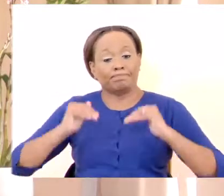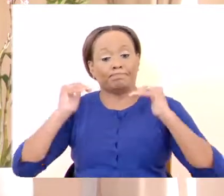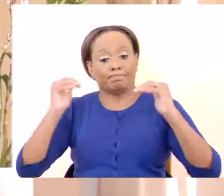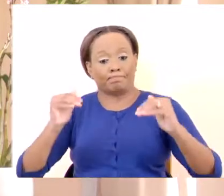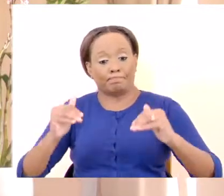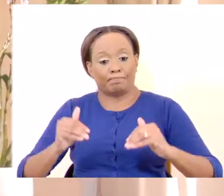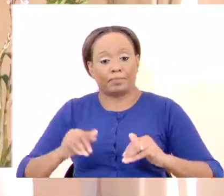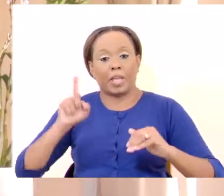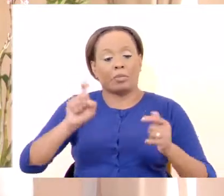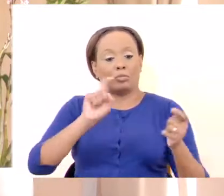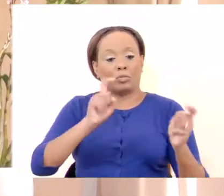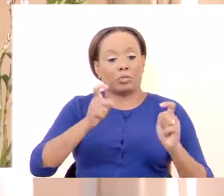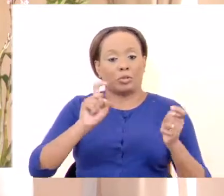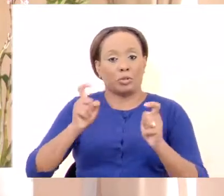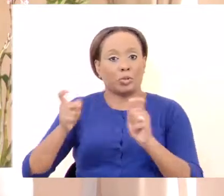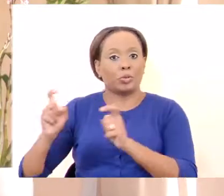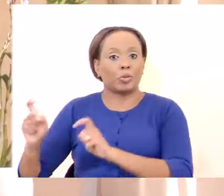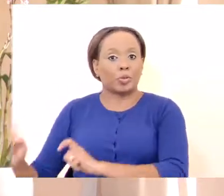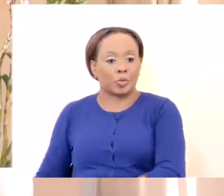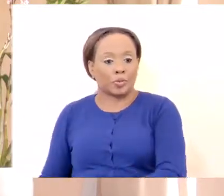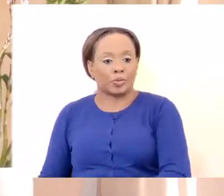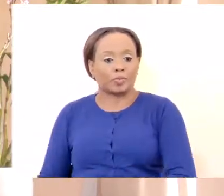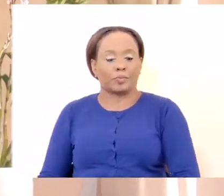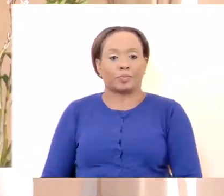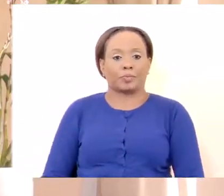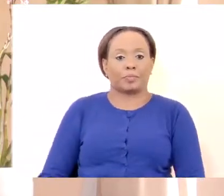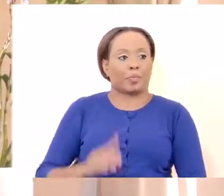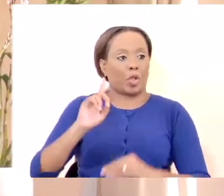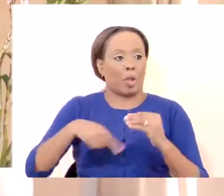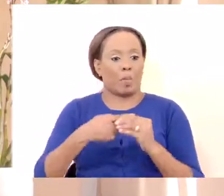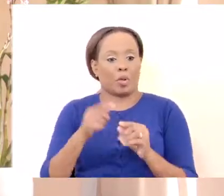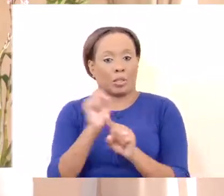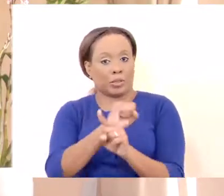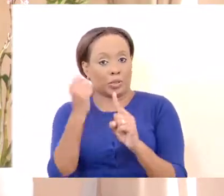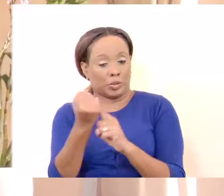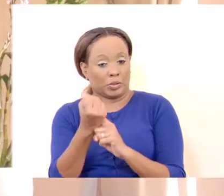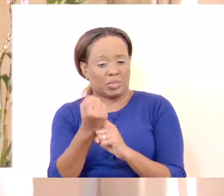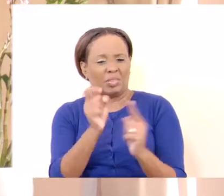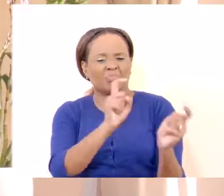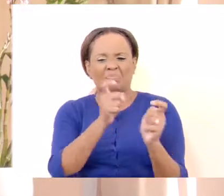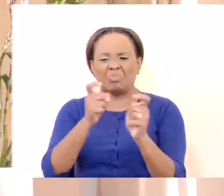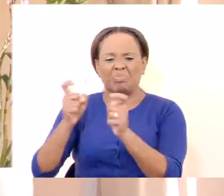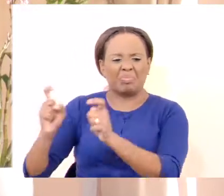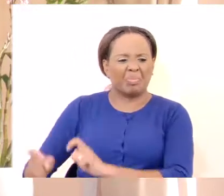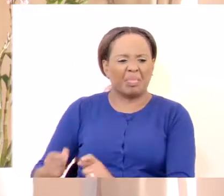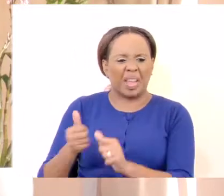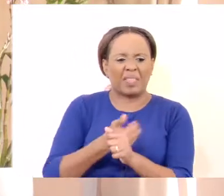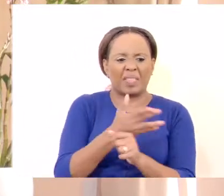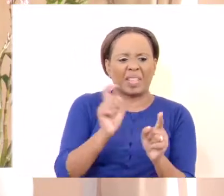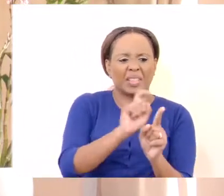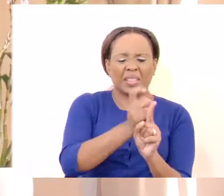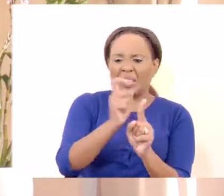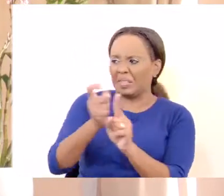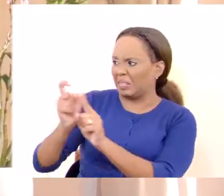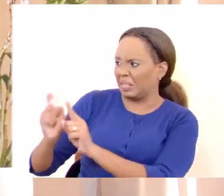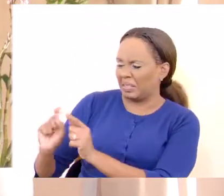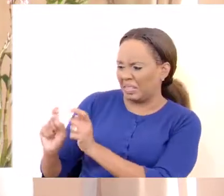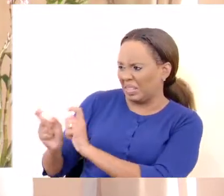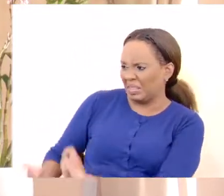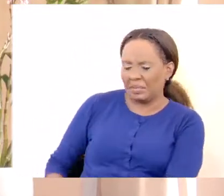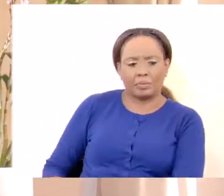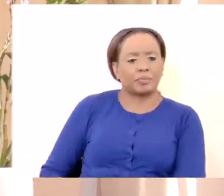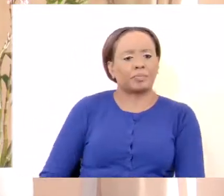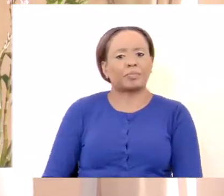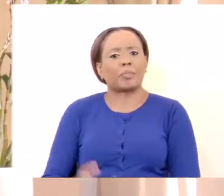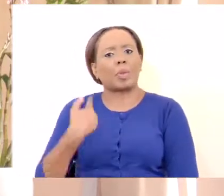adjusting to the prevailing circumstances. And one of the things that we've determined that we have to